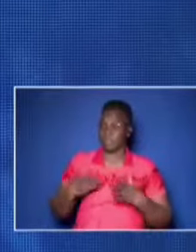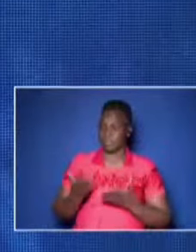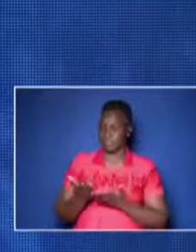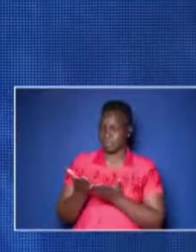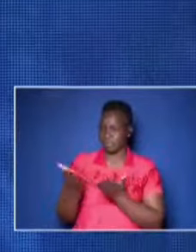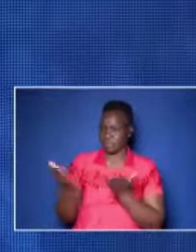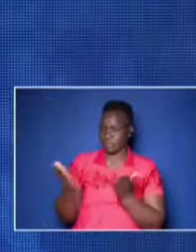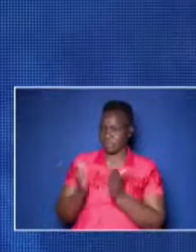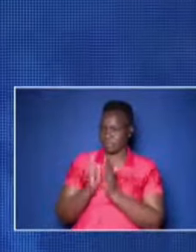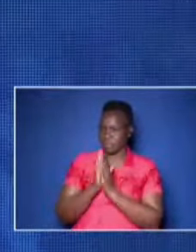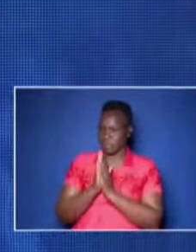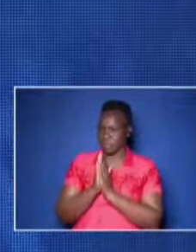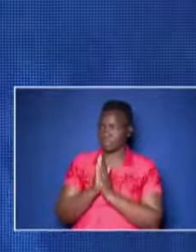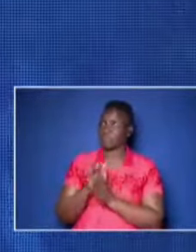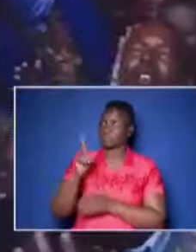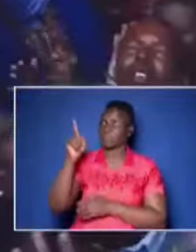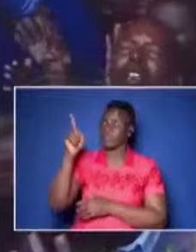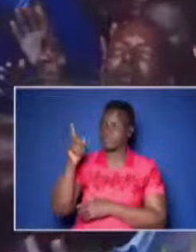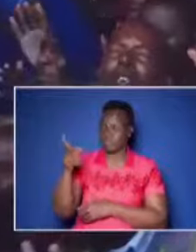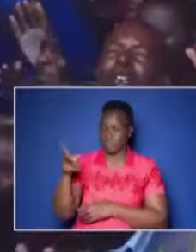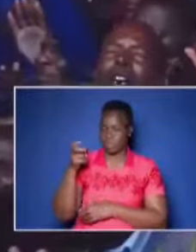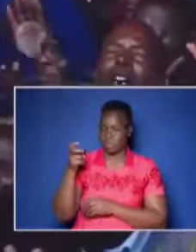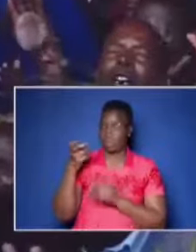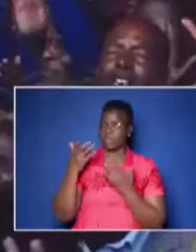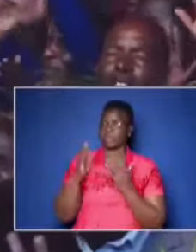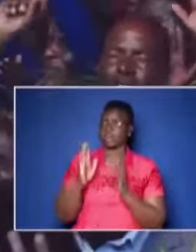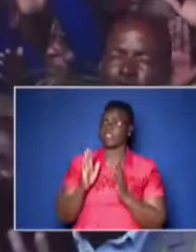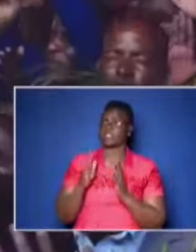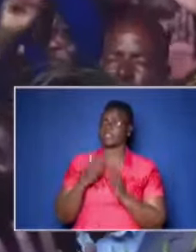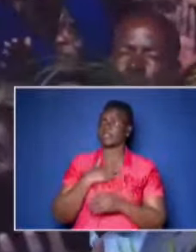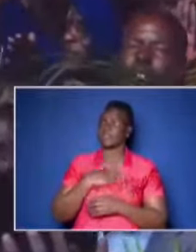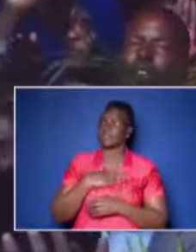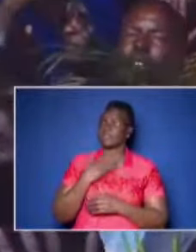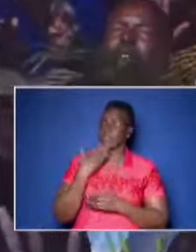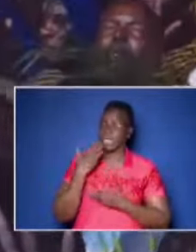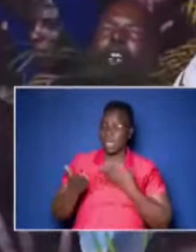prayer answer their